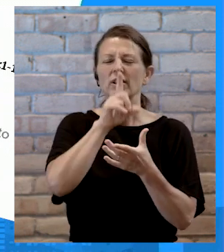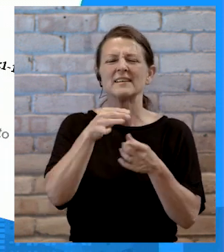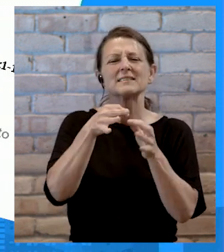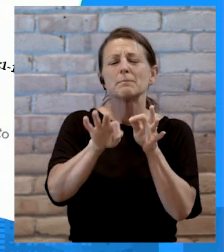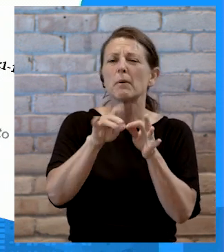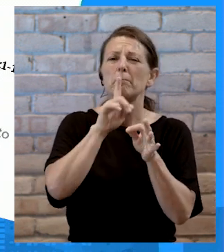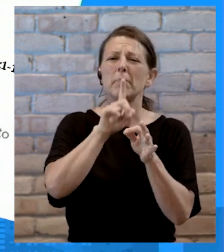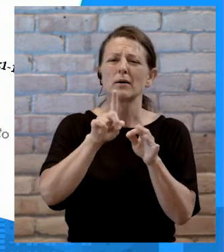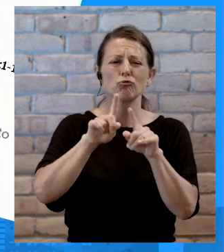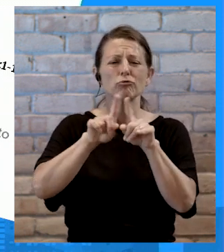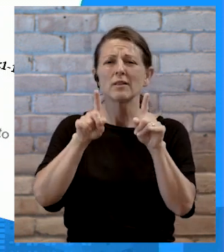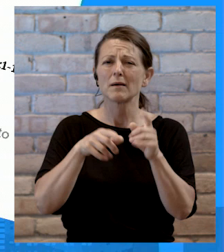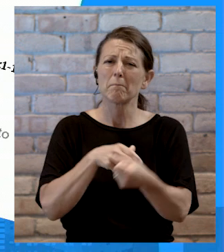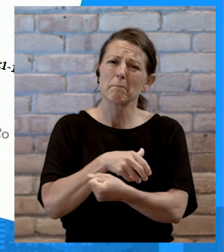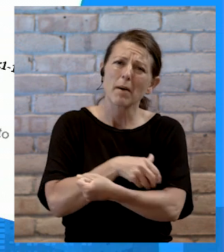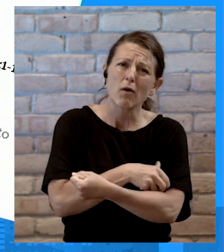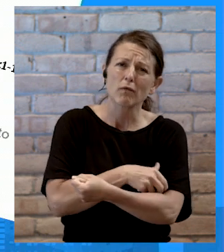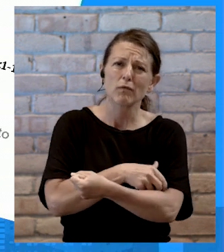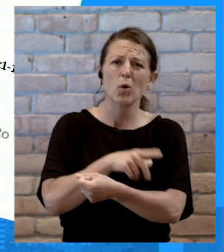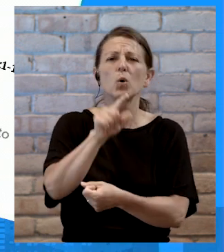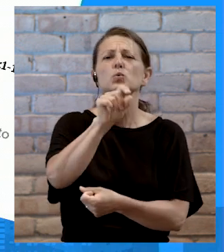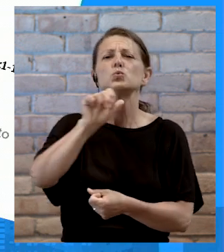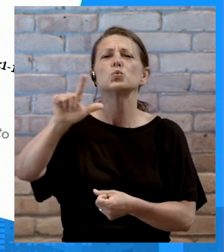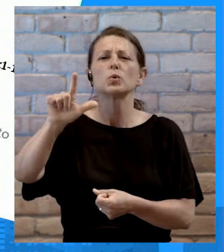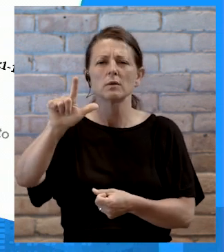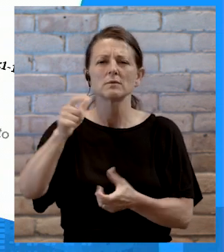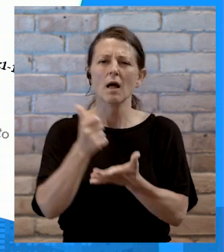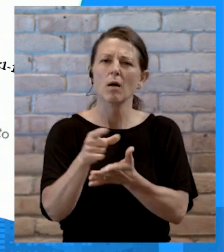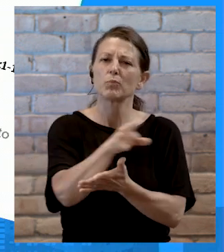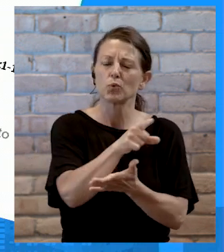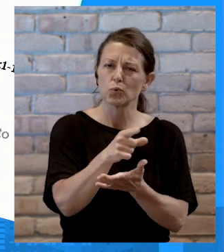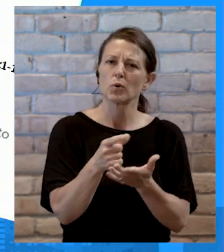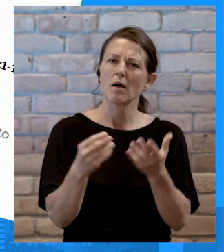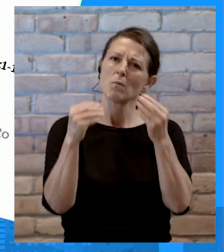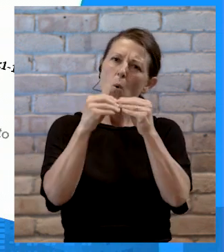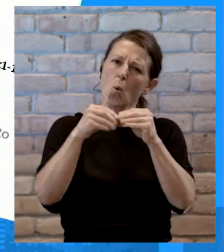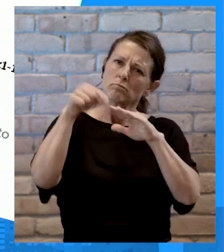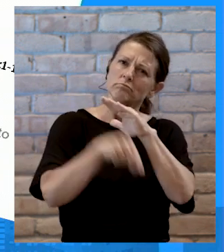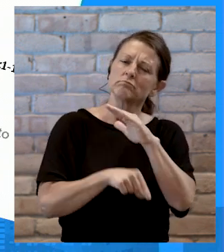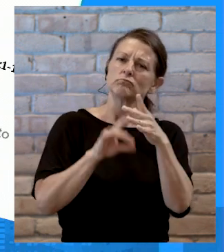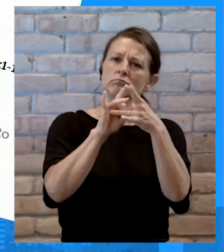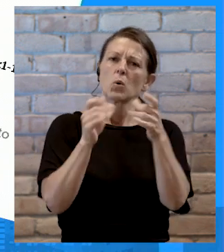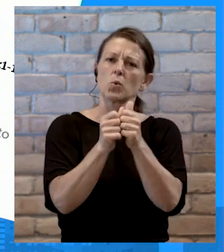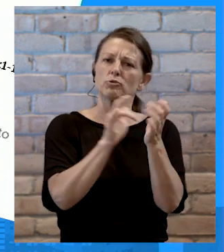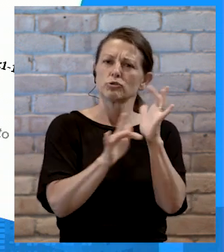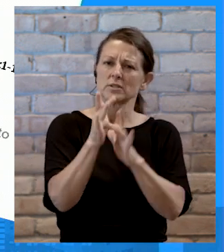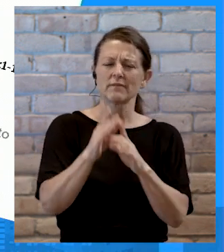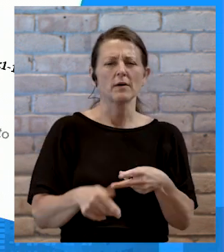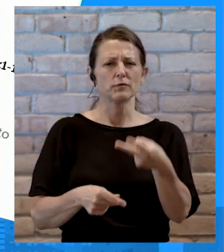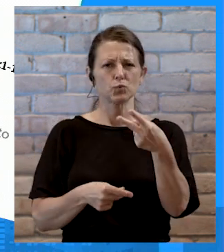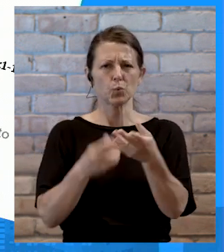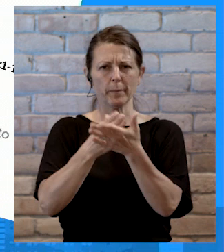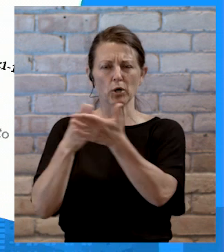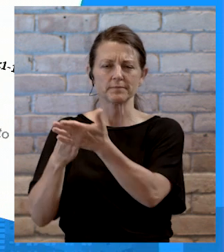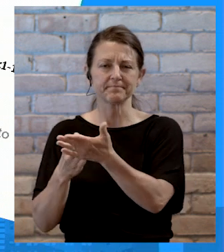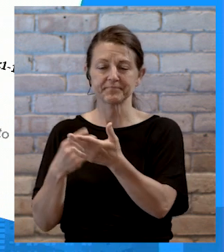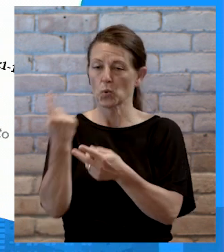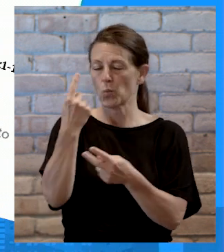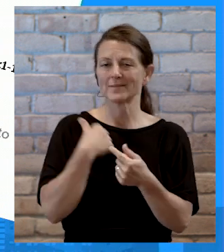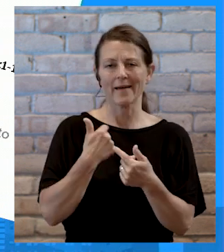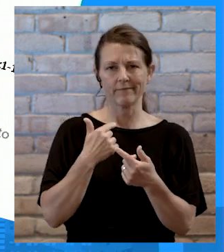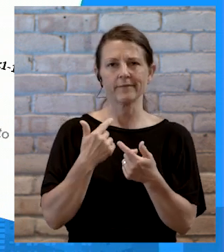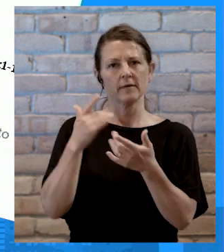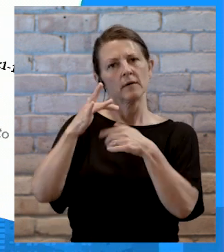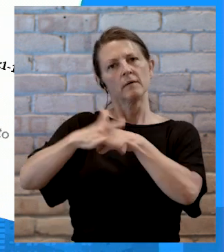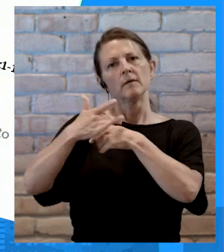you walk deeper with Jesus. And so there's a few different parts to this scripture card. We always have some questions that will